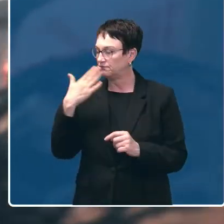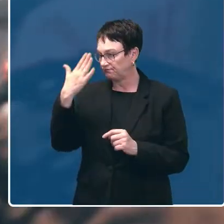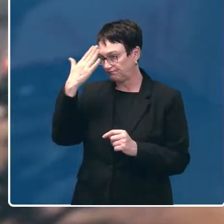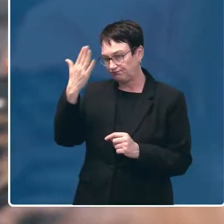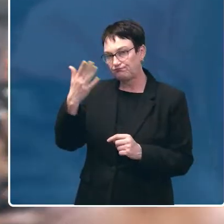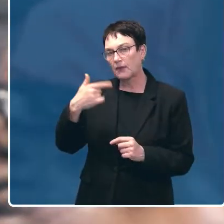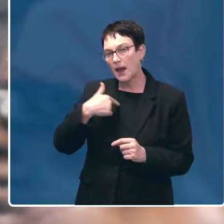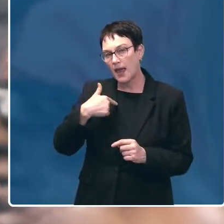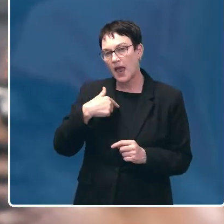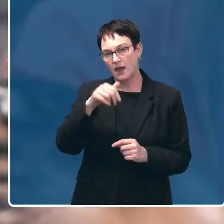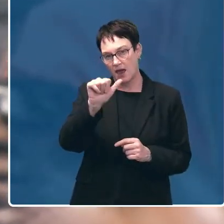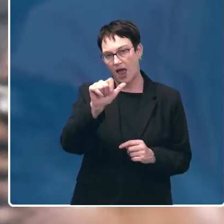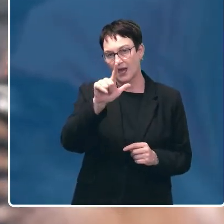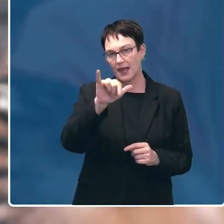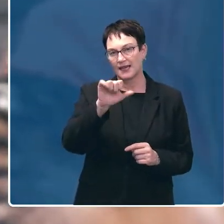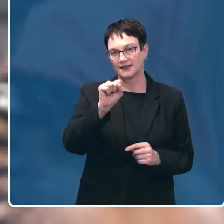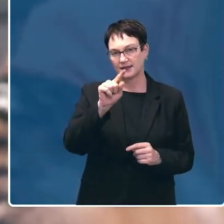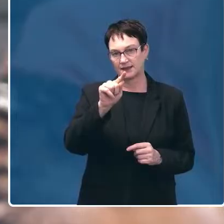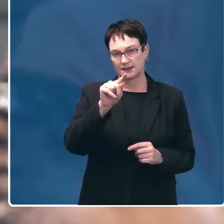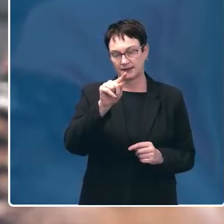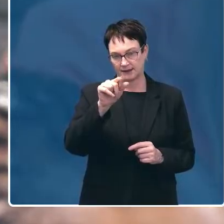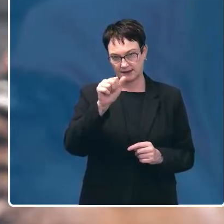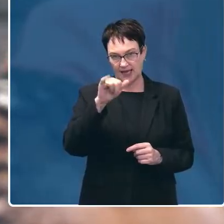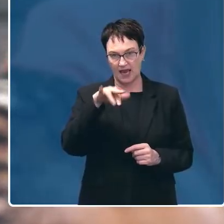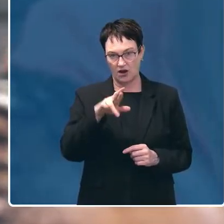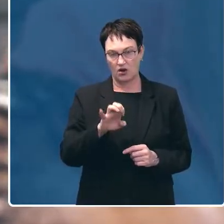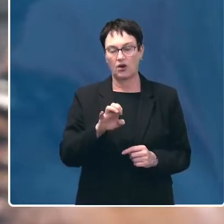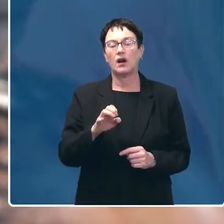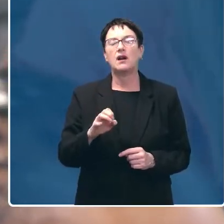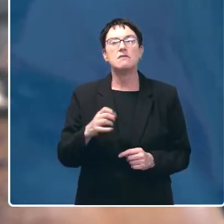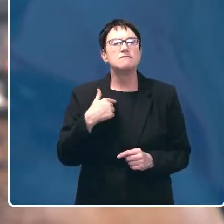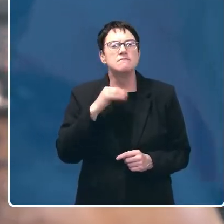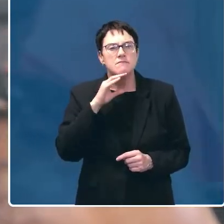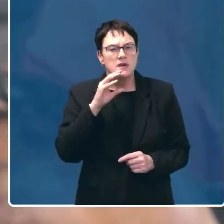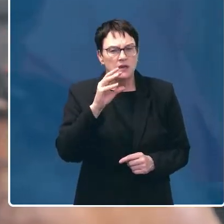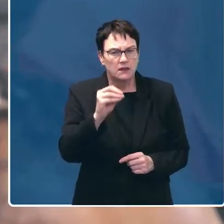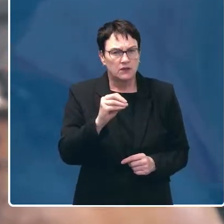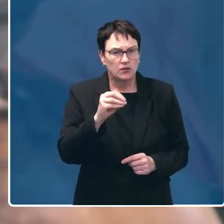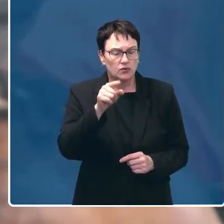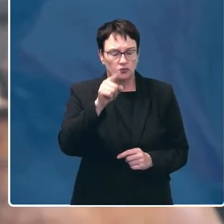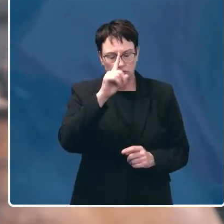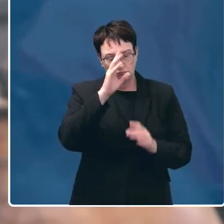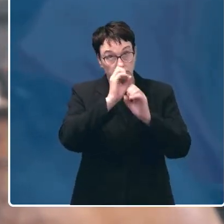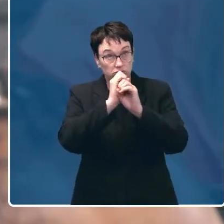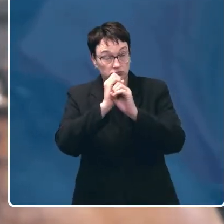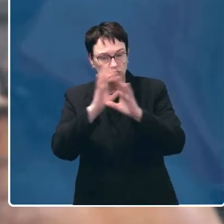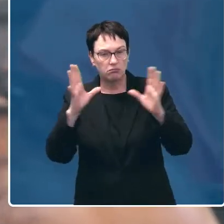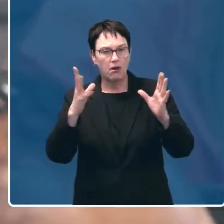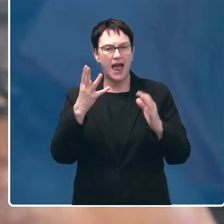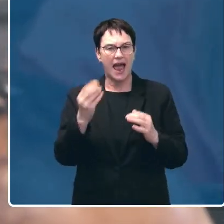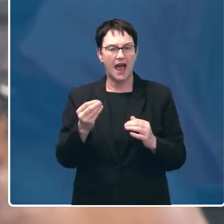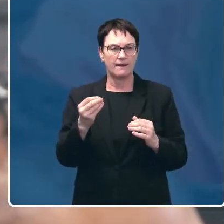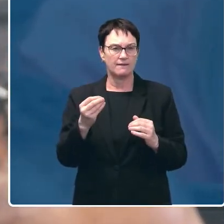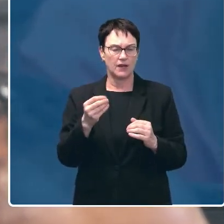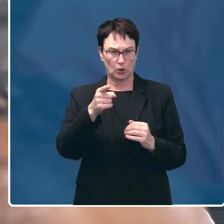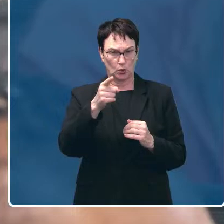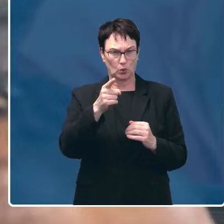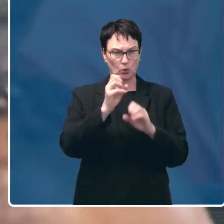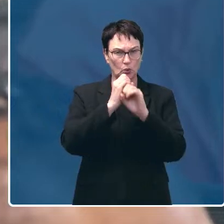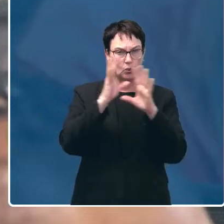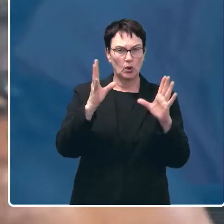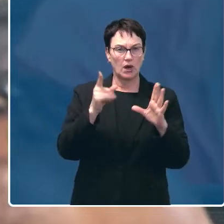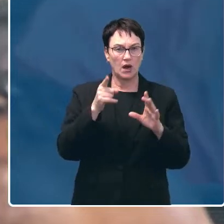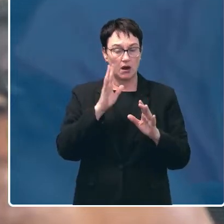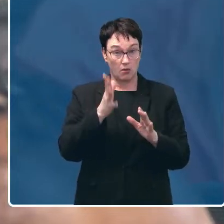inflationary impact of the proposed increase in the fuel levies? I imagine your staff have modelled it. How much do you see it adding